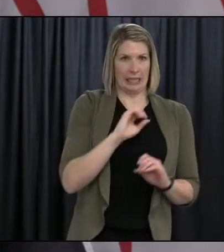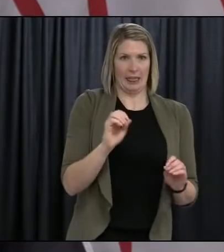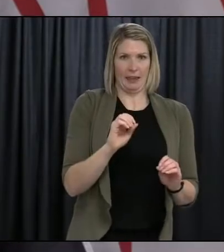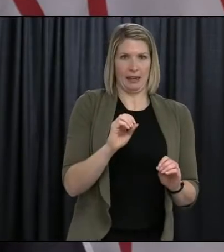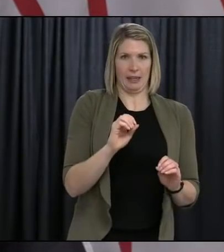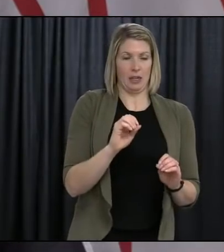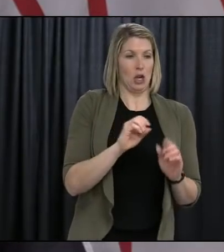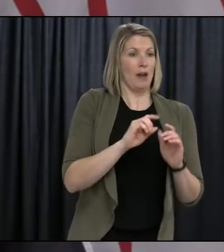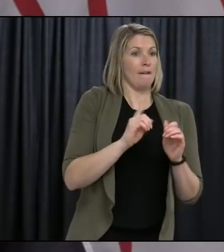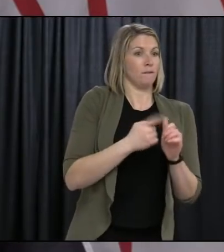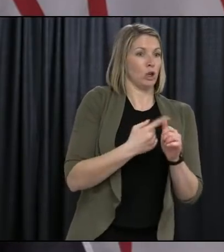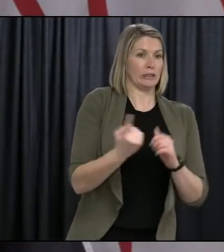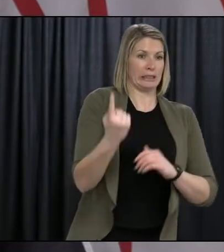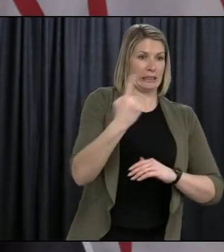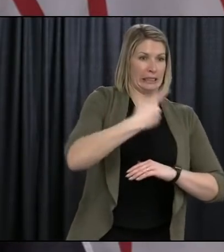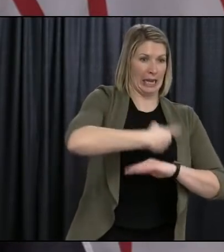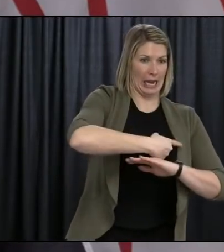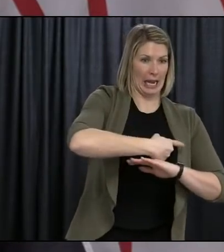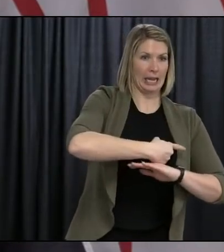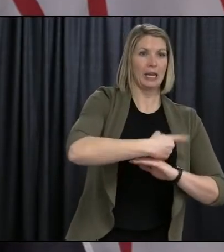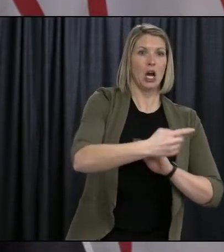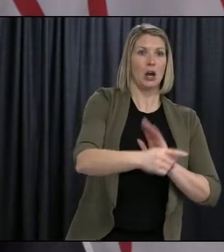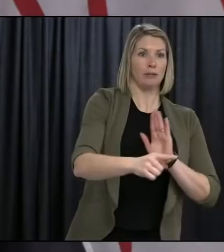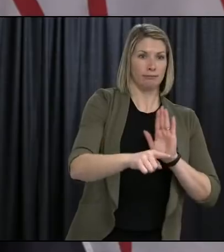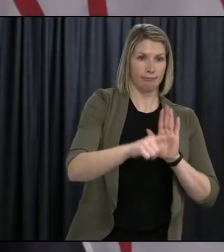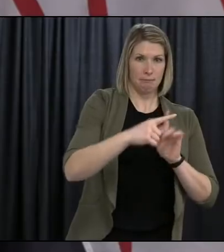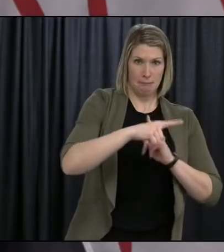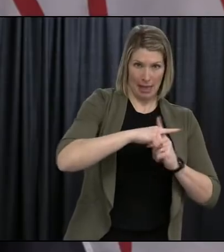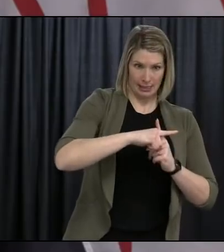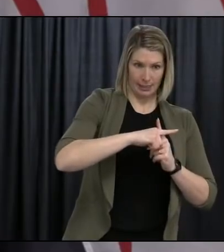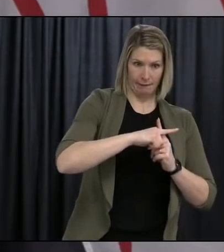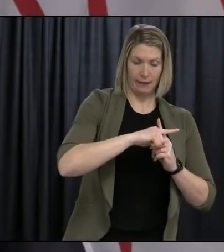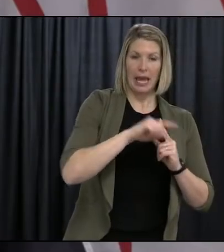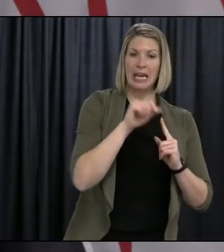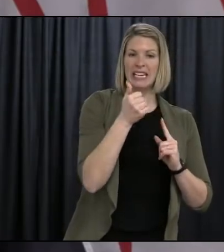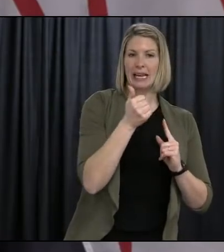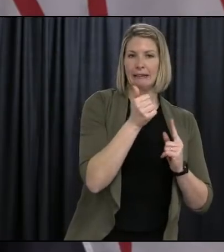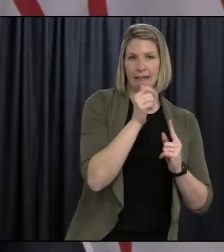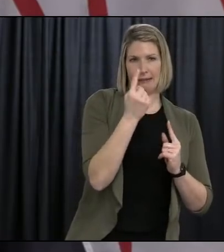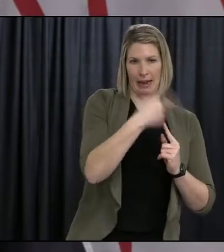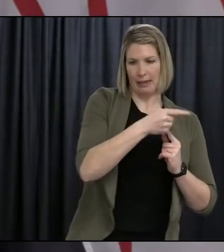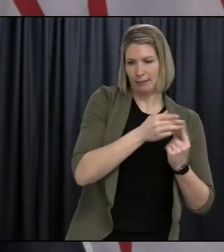then it's 10 days from the date of diagnosis that we would consider them recovered.